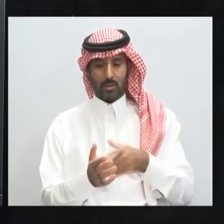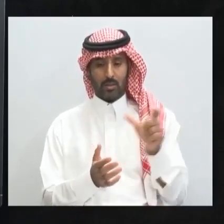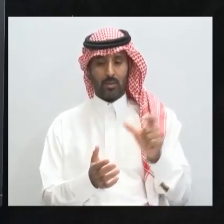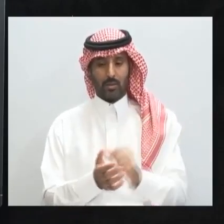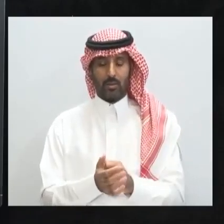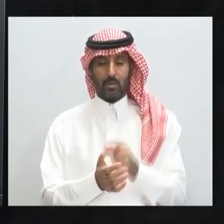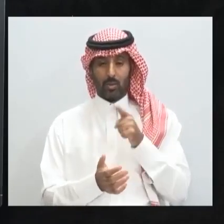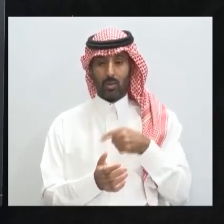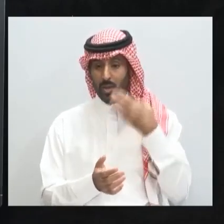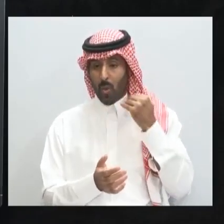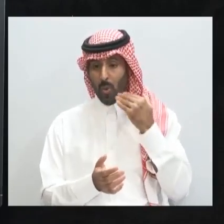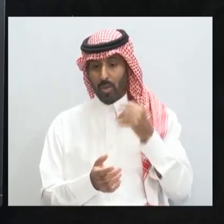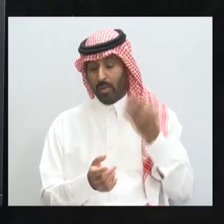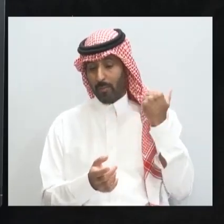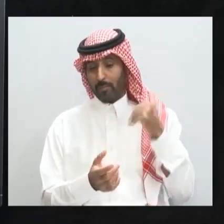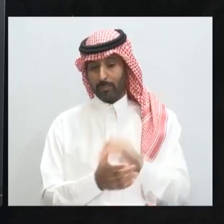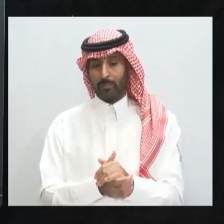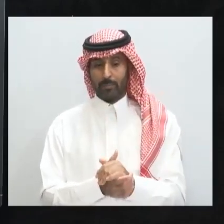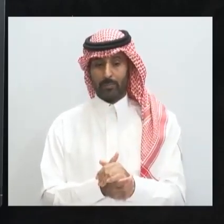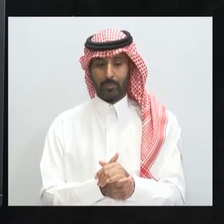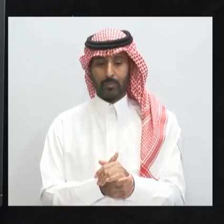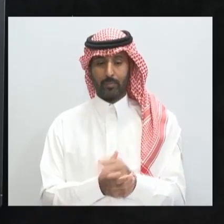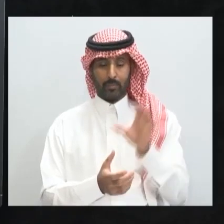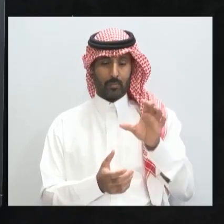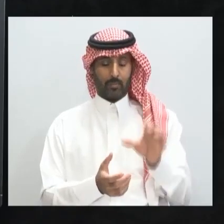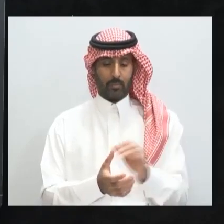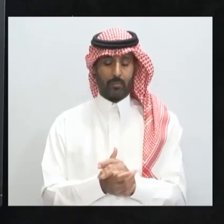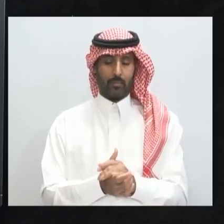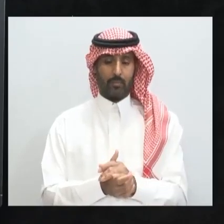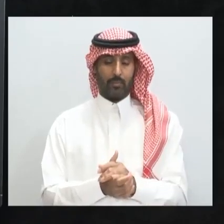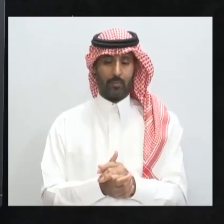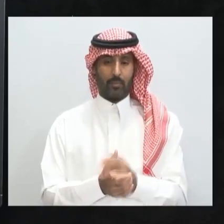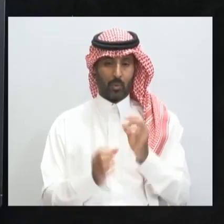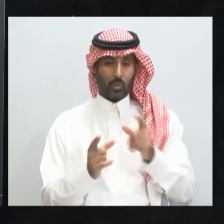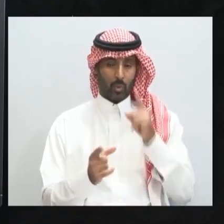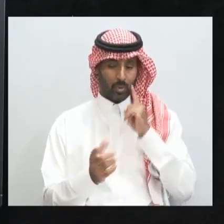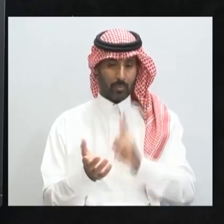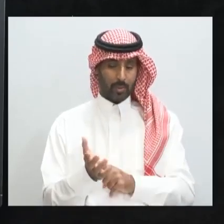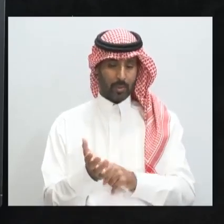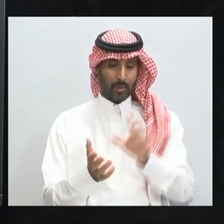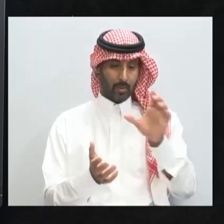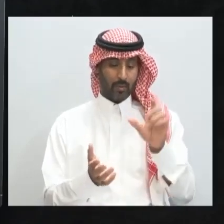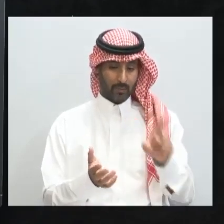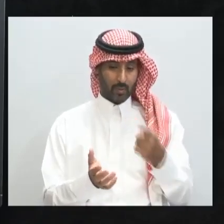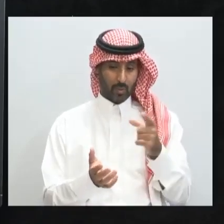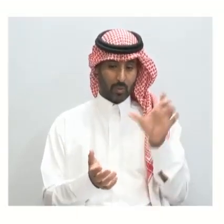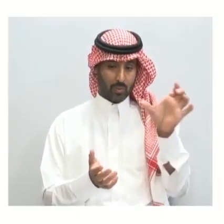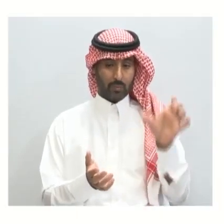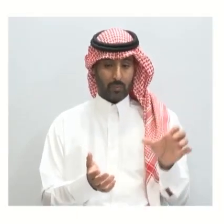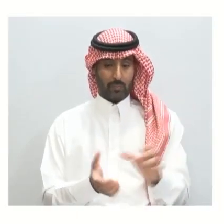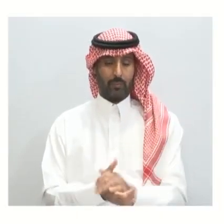to, use base form. So here, this just shows or proves that we have here the correct forms.